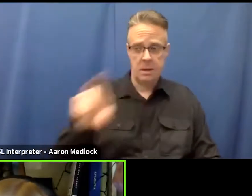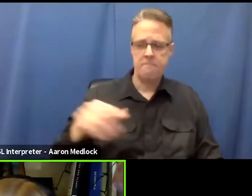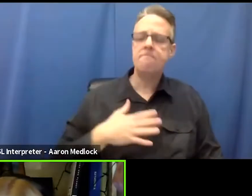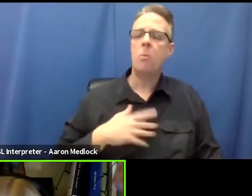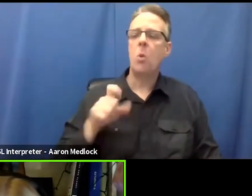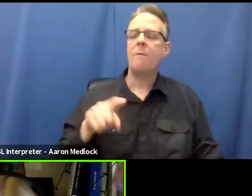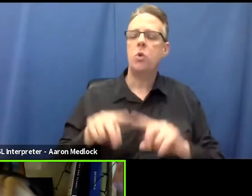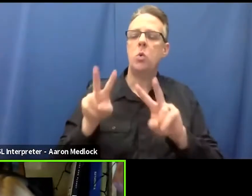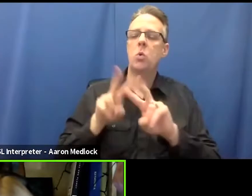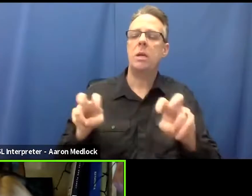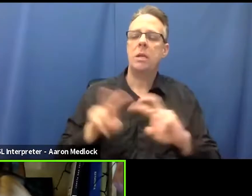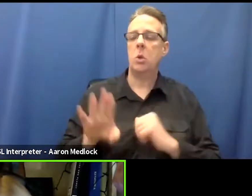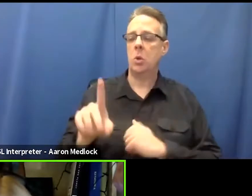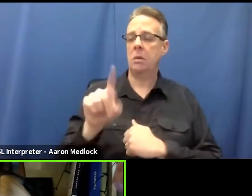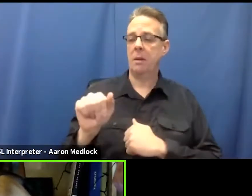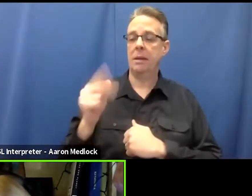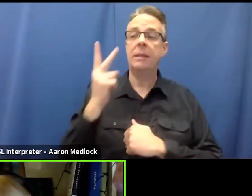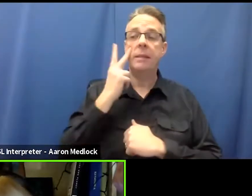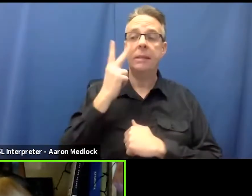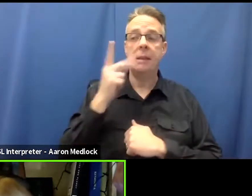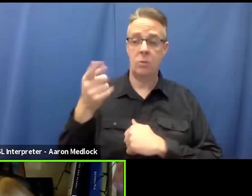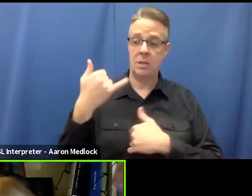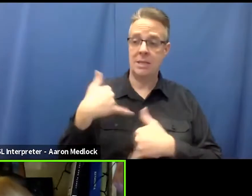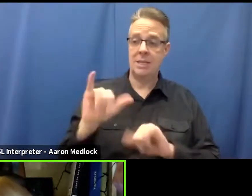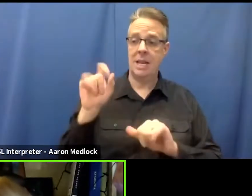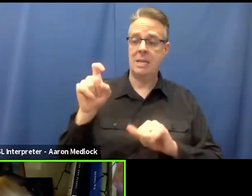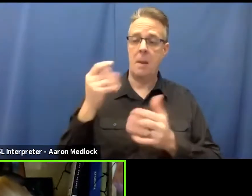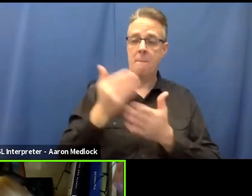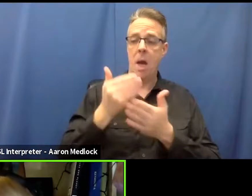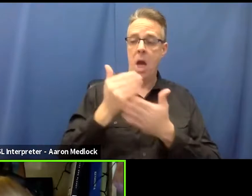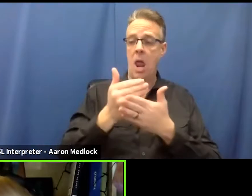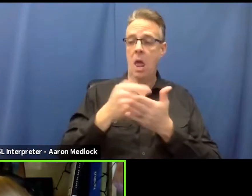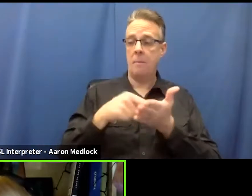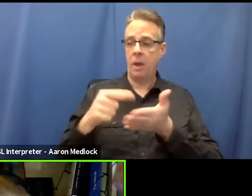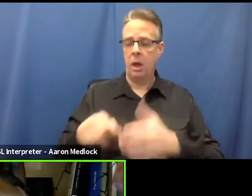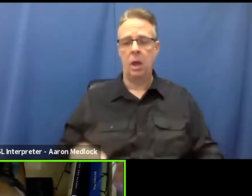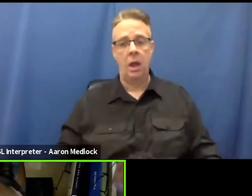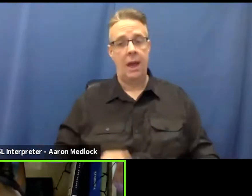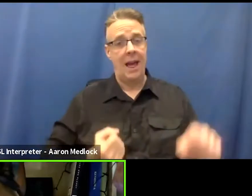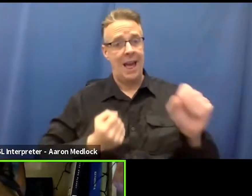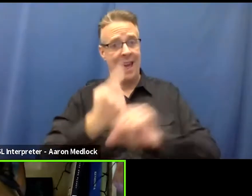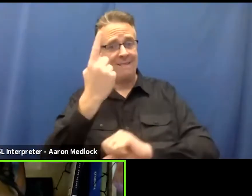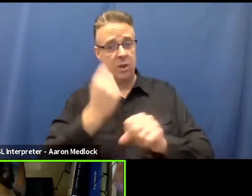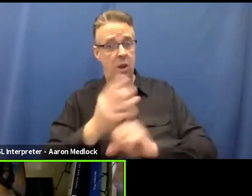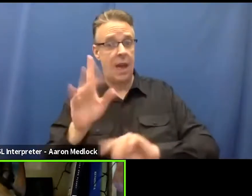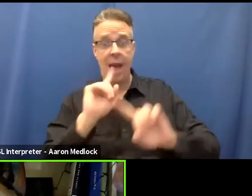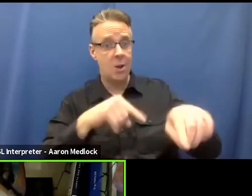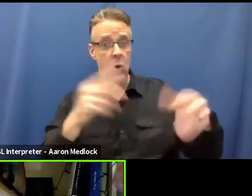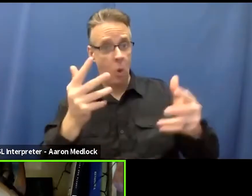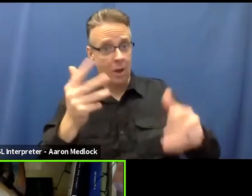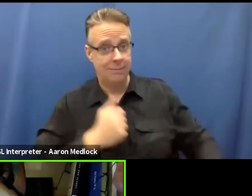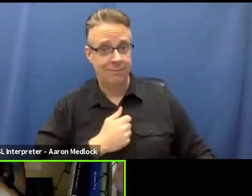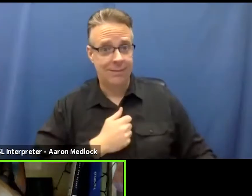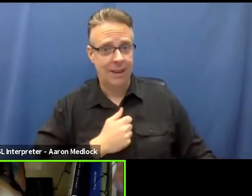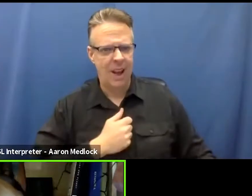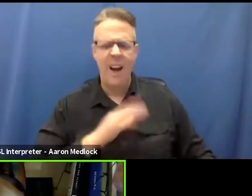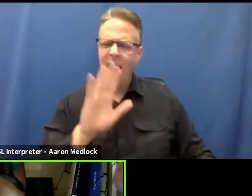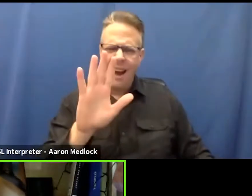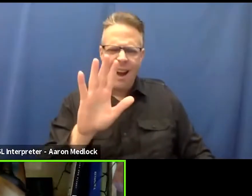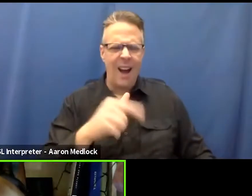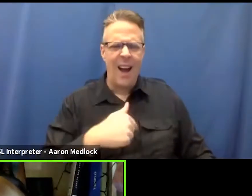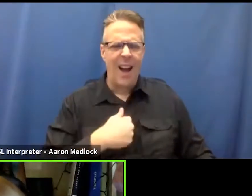reassess your disability to see if you still need this money. And every year he replies, I am not